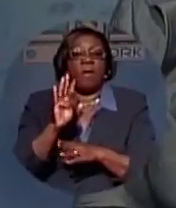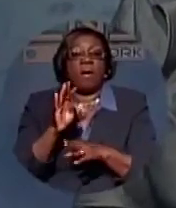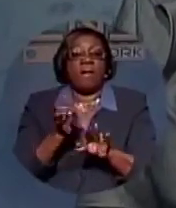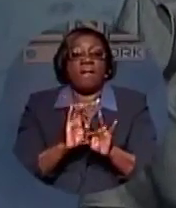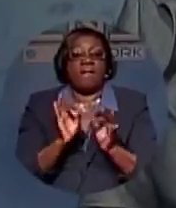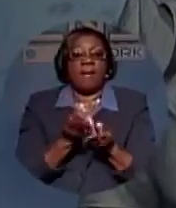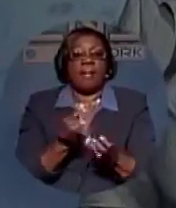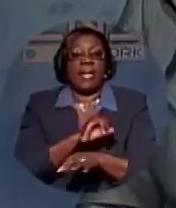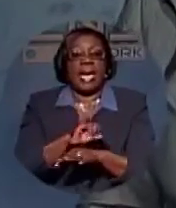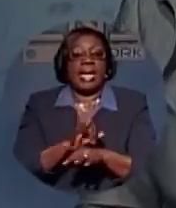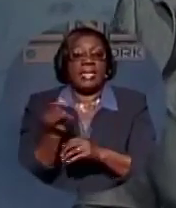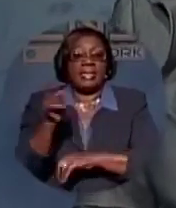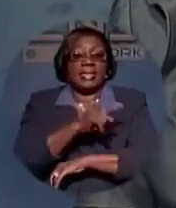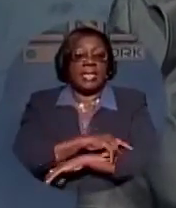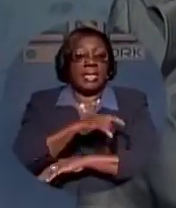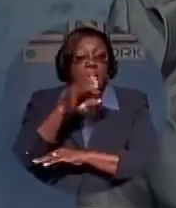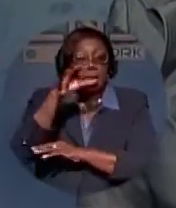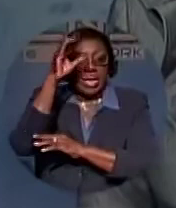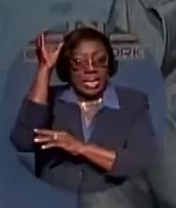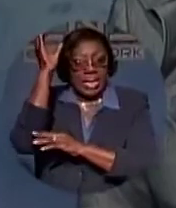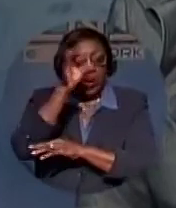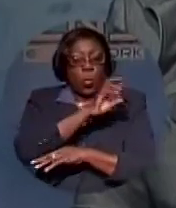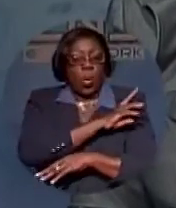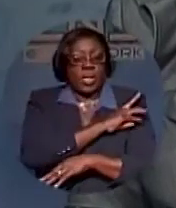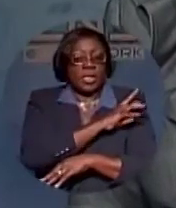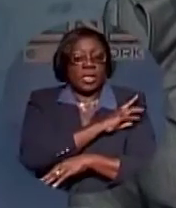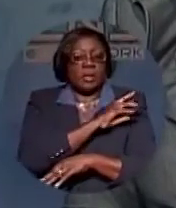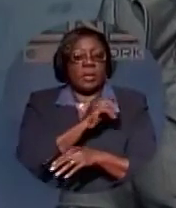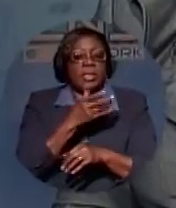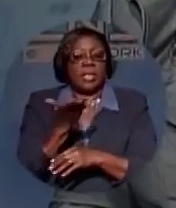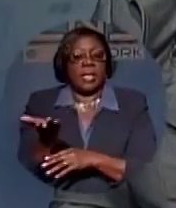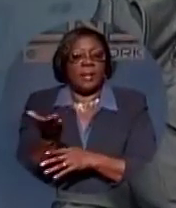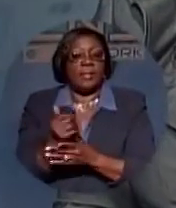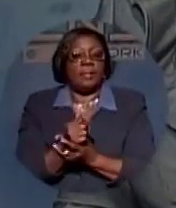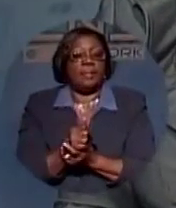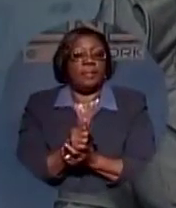today. Our Clint Watson was along for most of them. Here's his report.